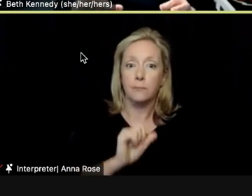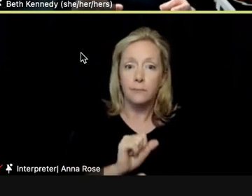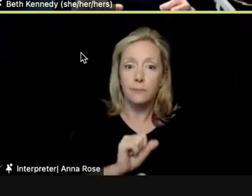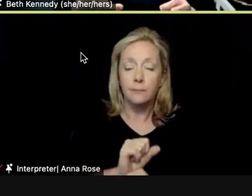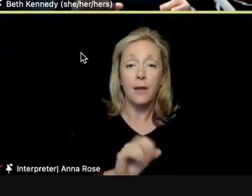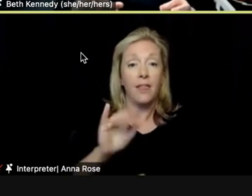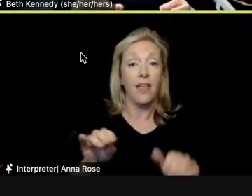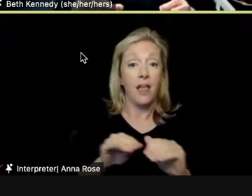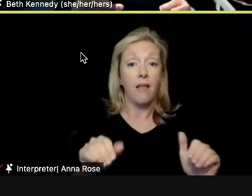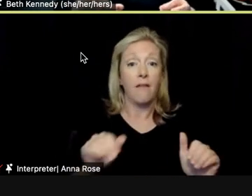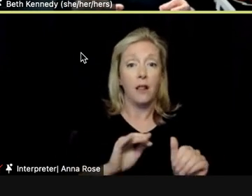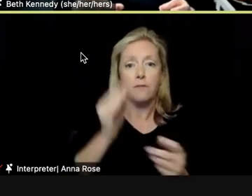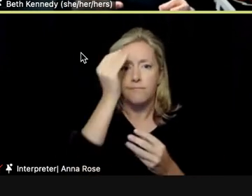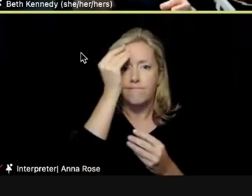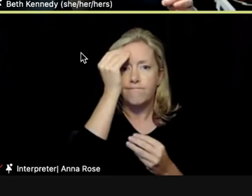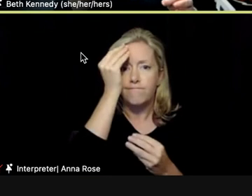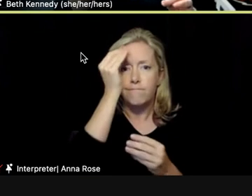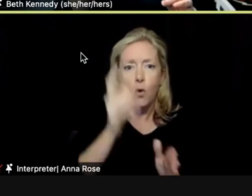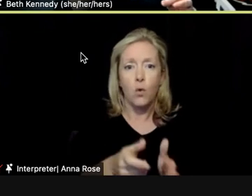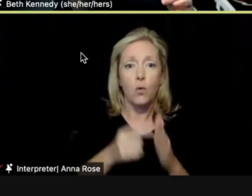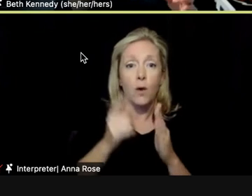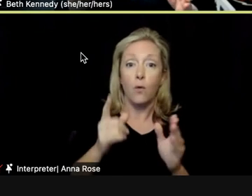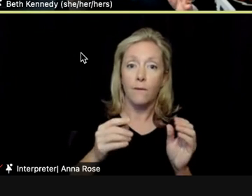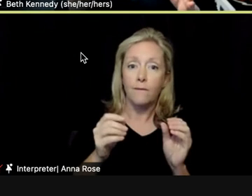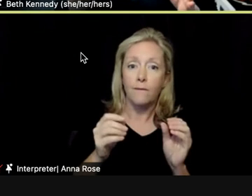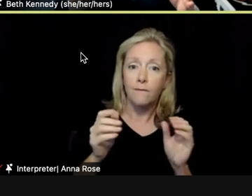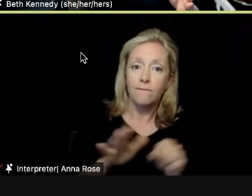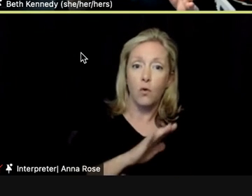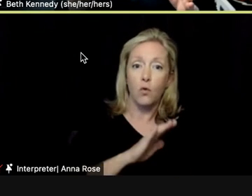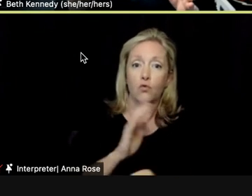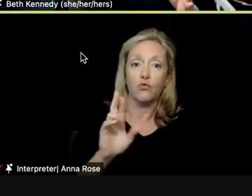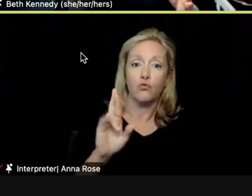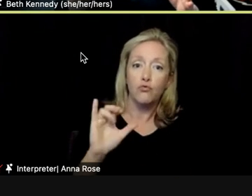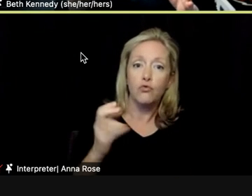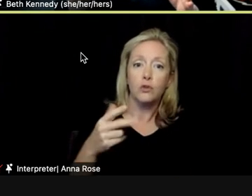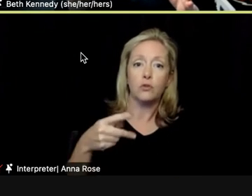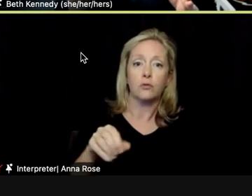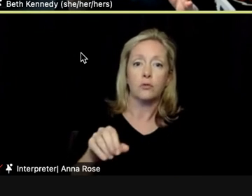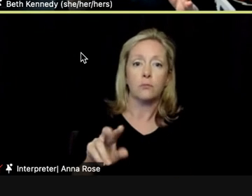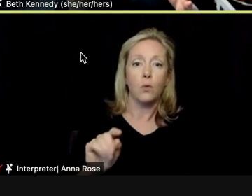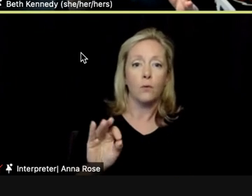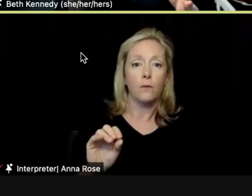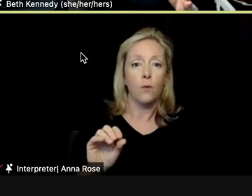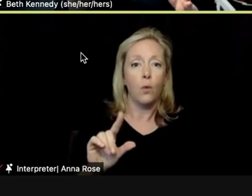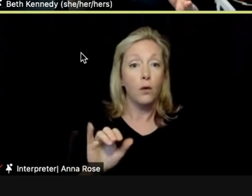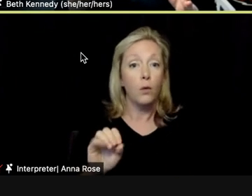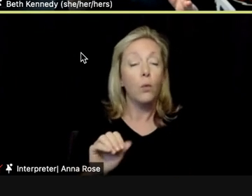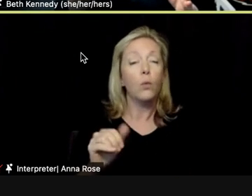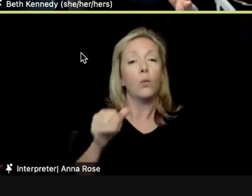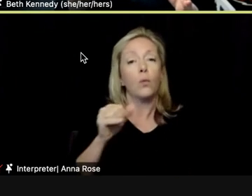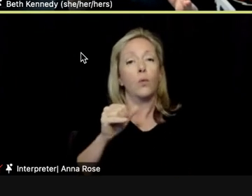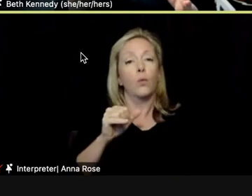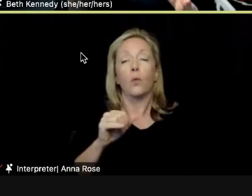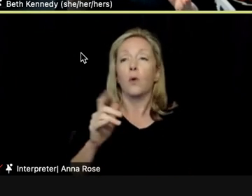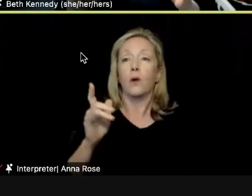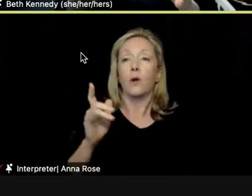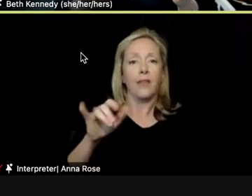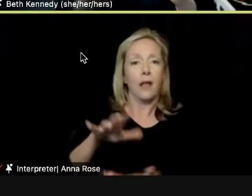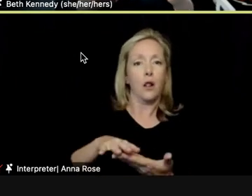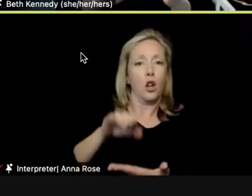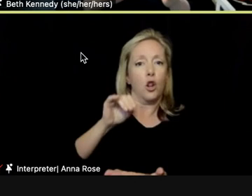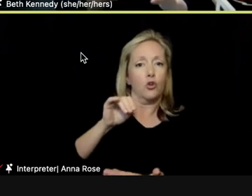that portfolio requires, it takes the learning that a new intervener goes